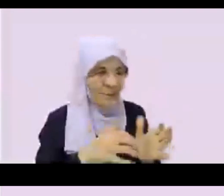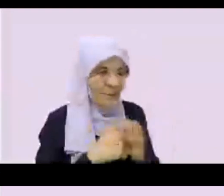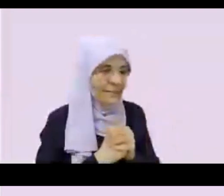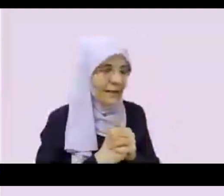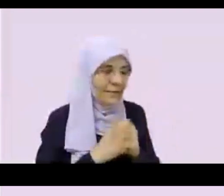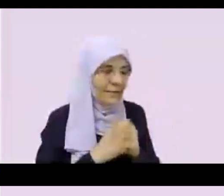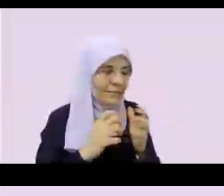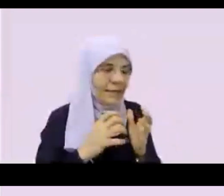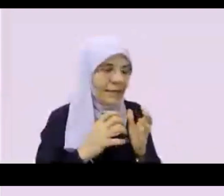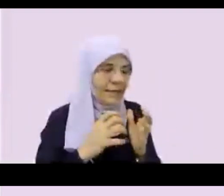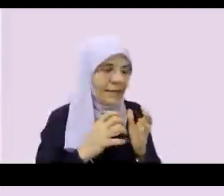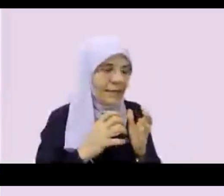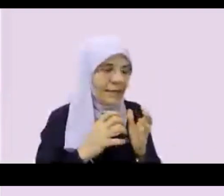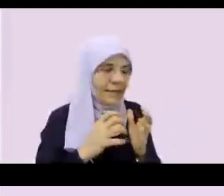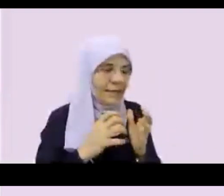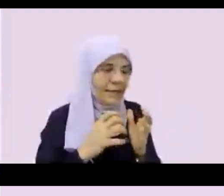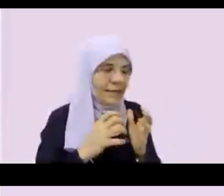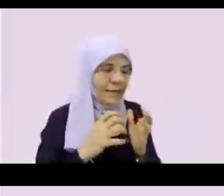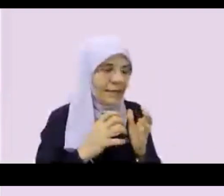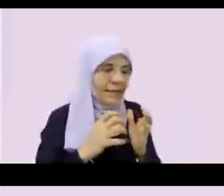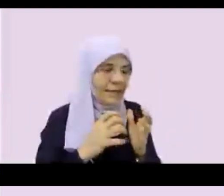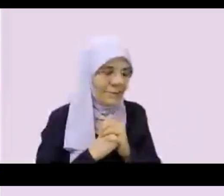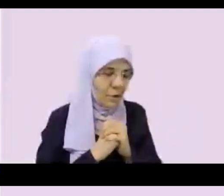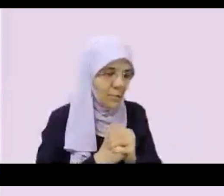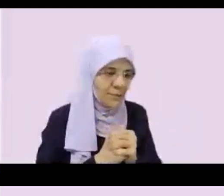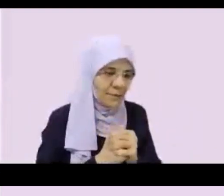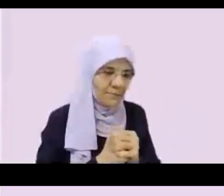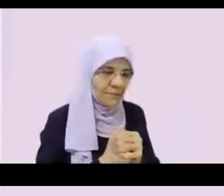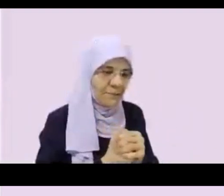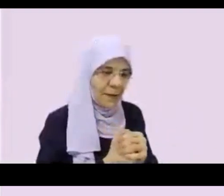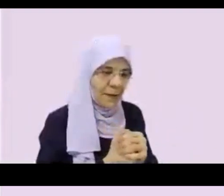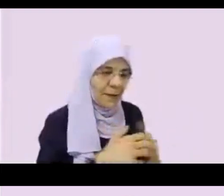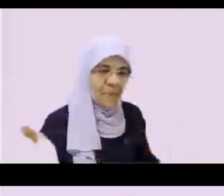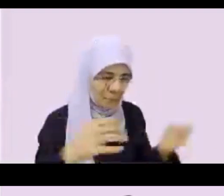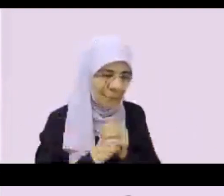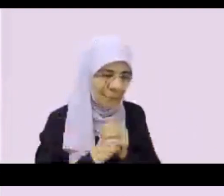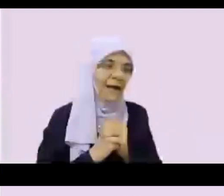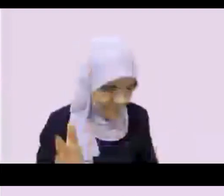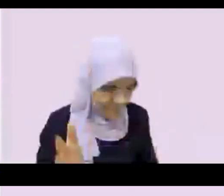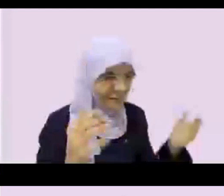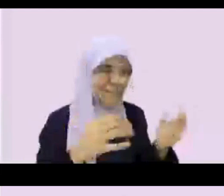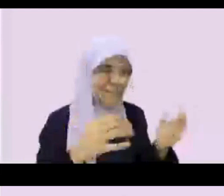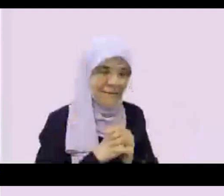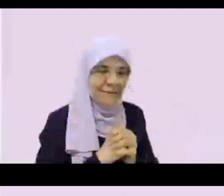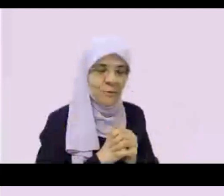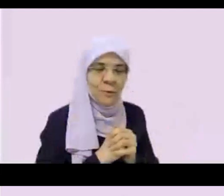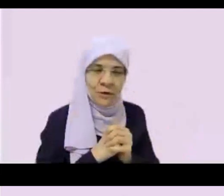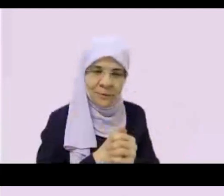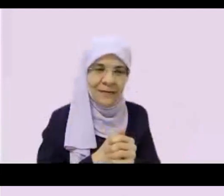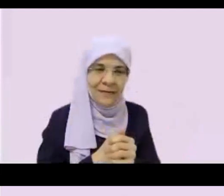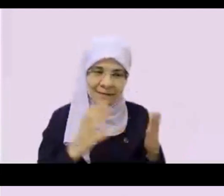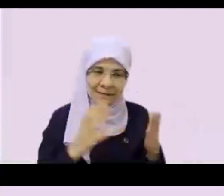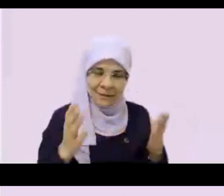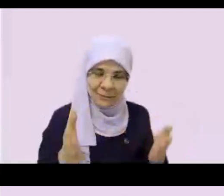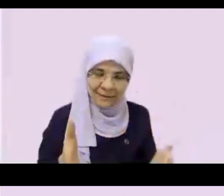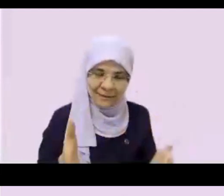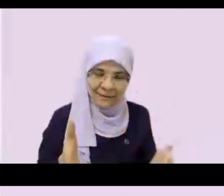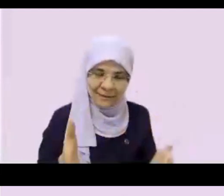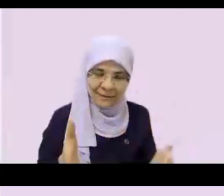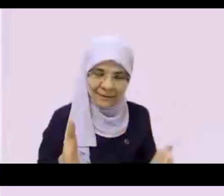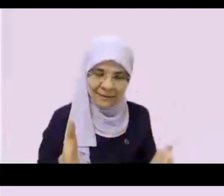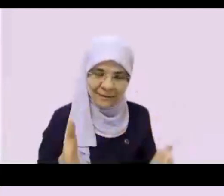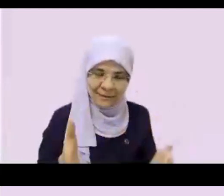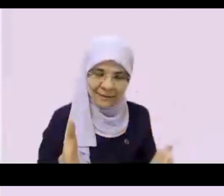Yet, yes, I have been always impressed by Marie Curie and by female scientists who won Nobel Prize,